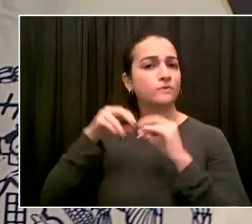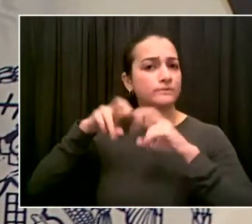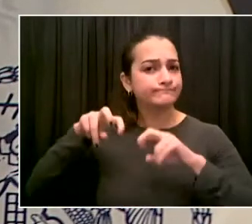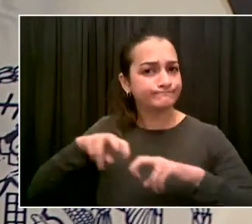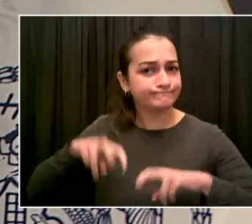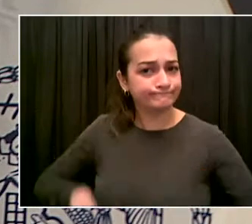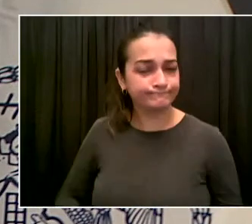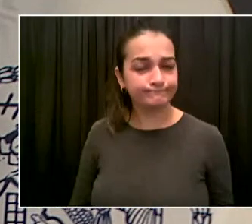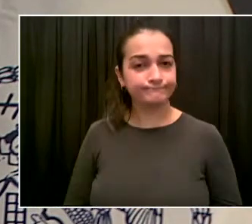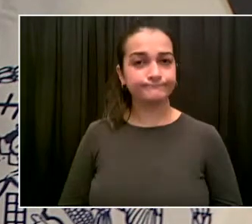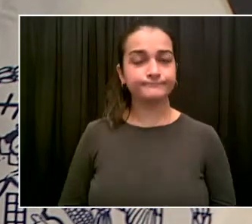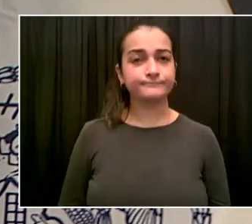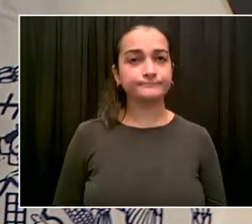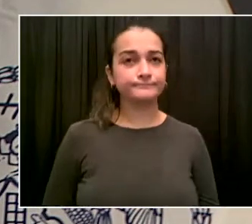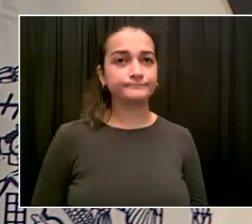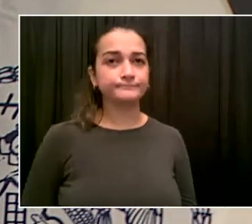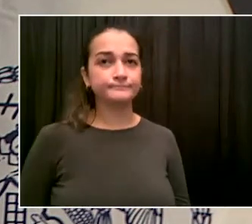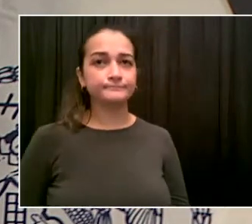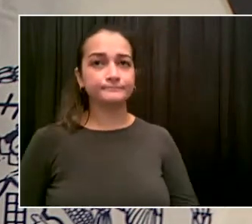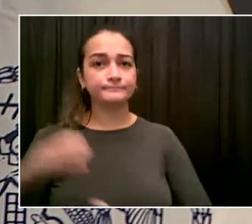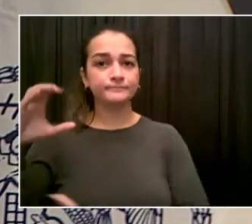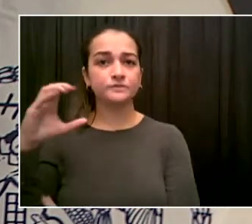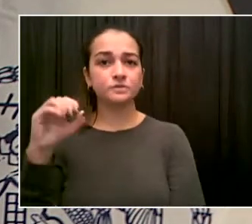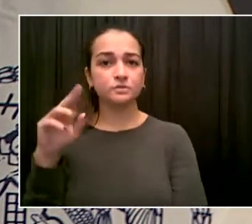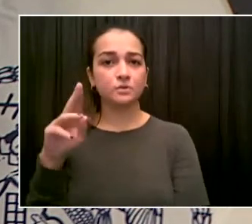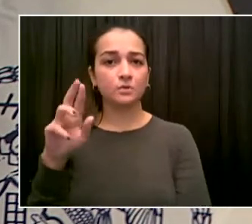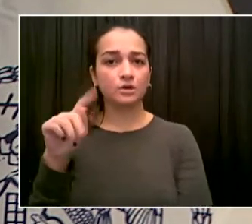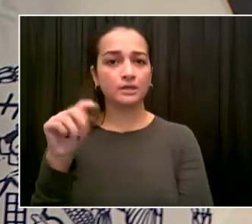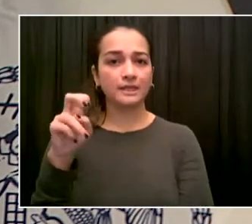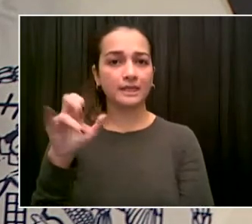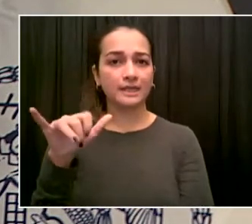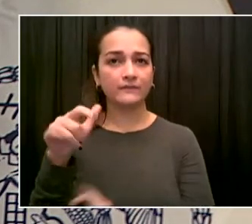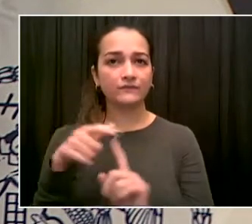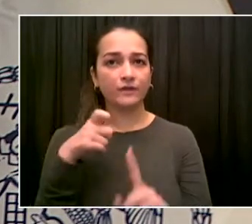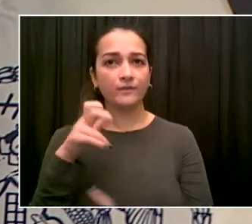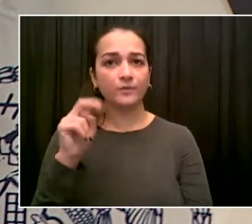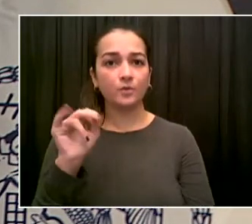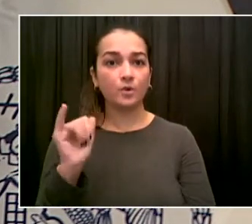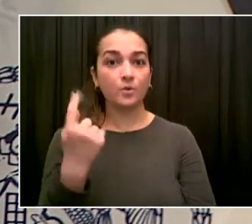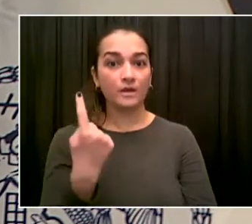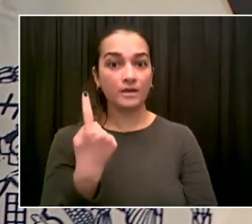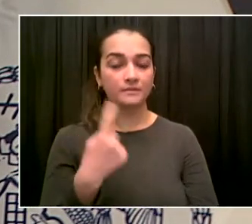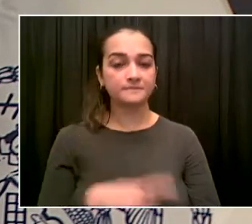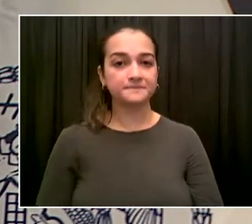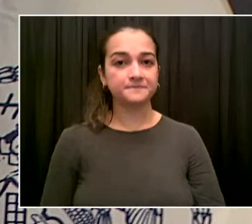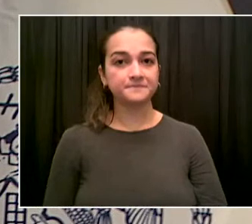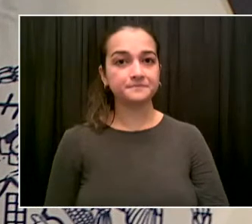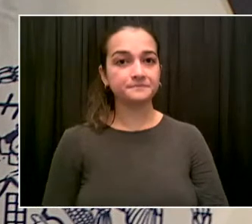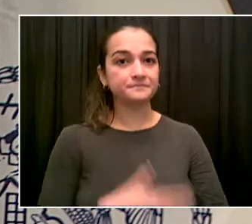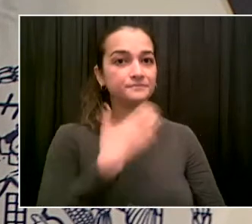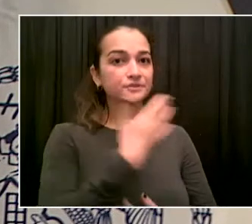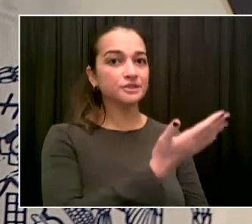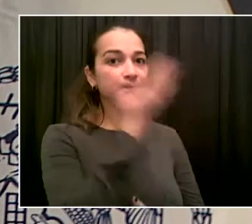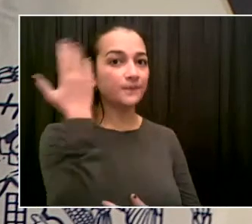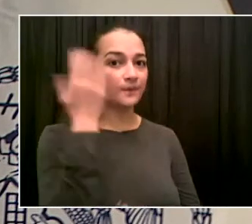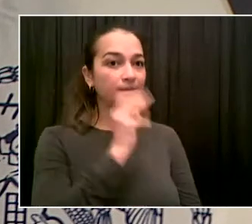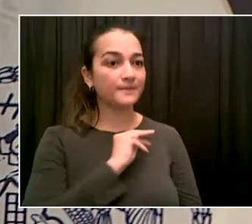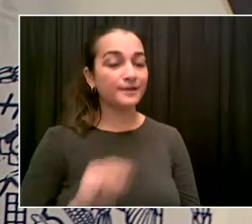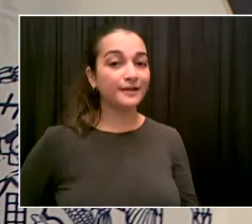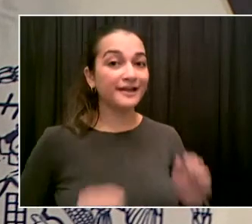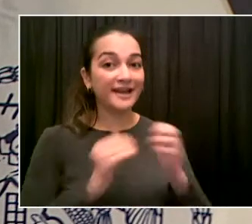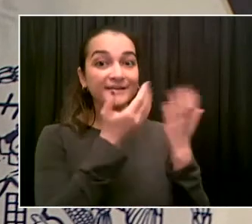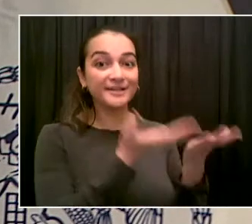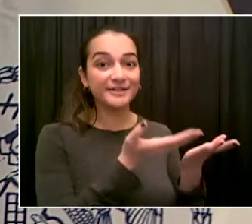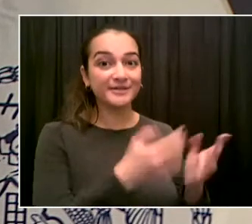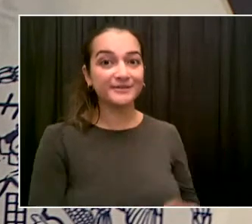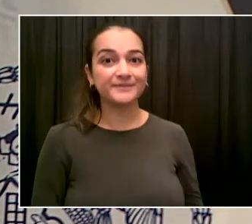Hi, Mr. Mayor. How are you? Good, Courtney. How you been? I'm good. Thank you. I wanted to follow up on the vaccine